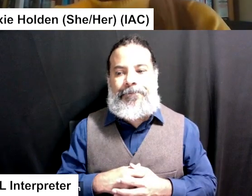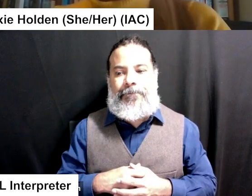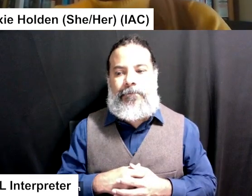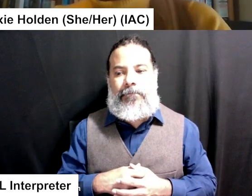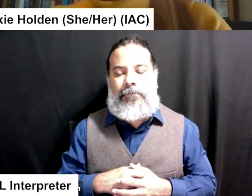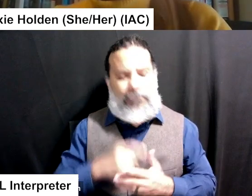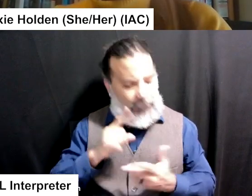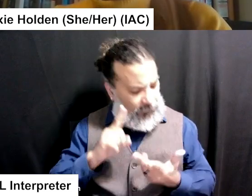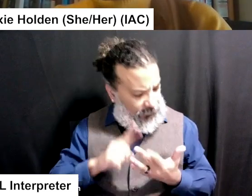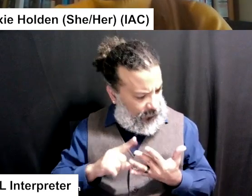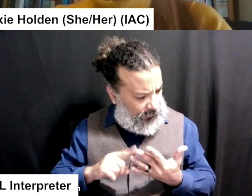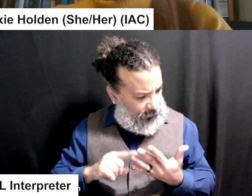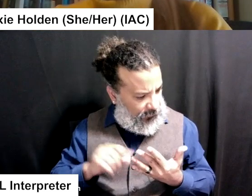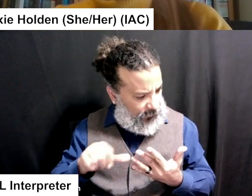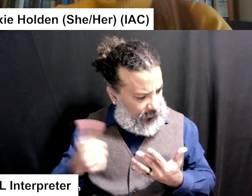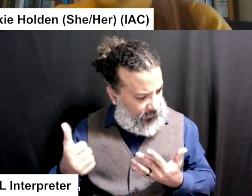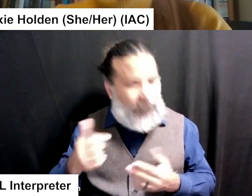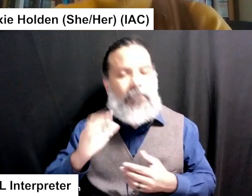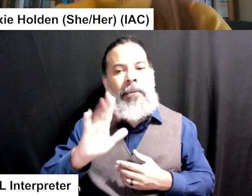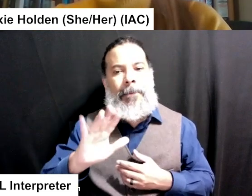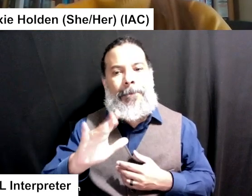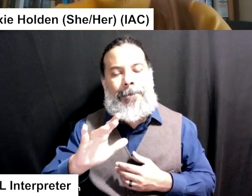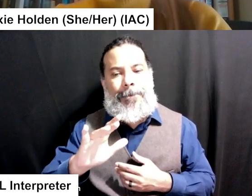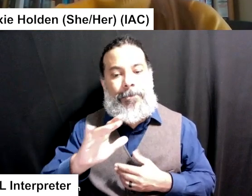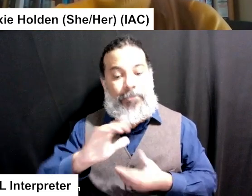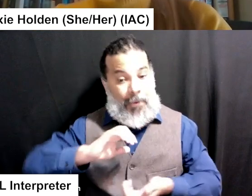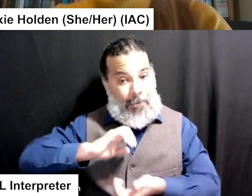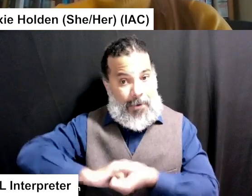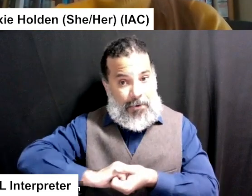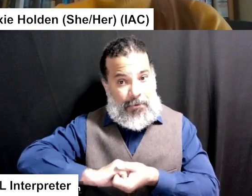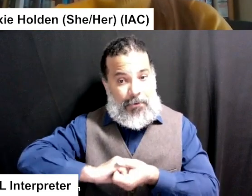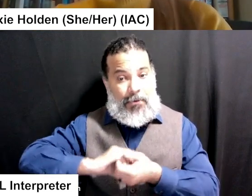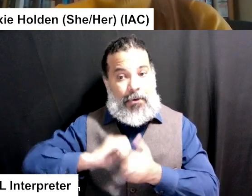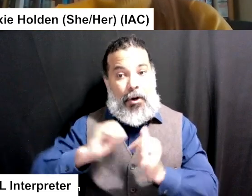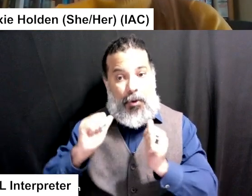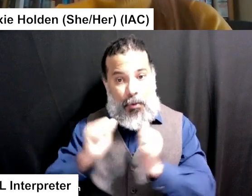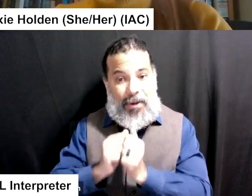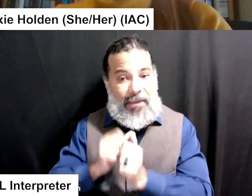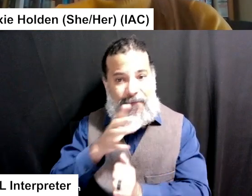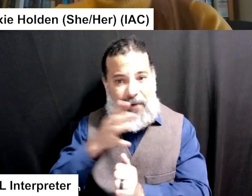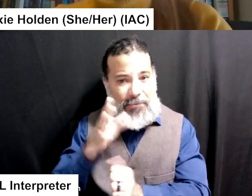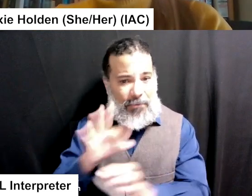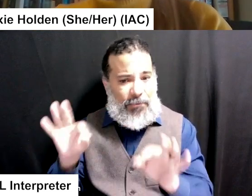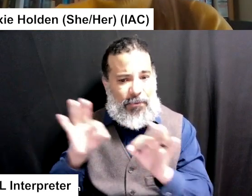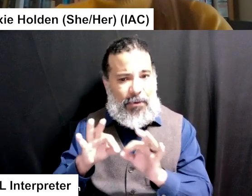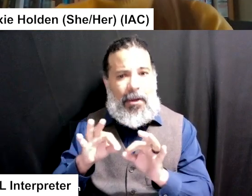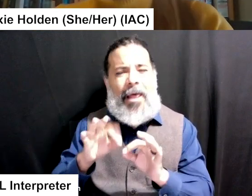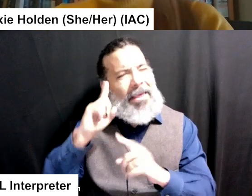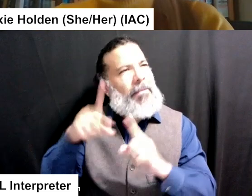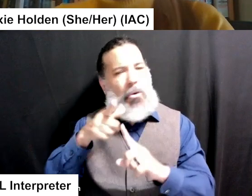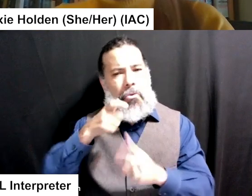the other thing is to partner with farms. That's the thing. Who are you partnering